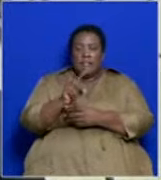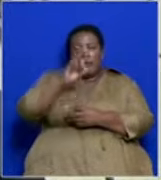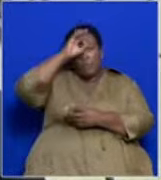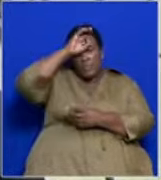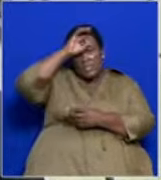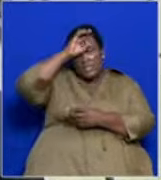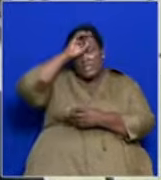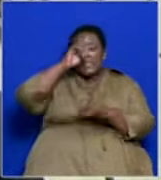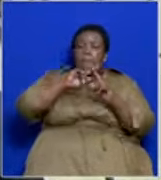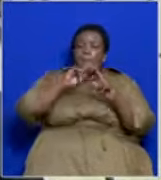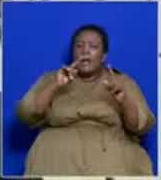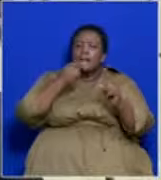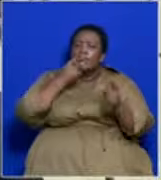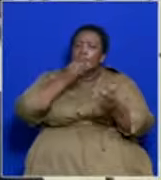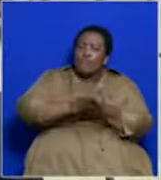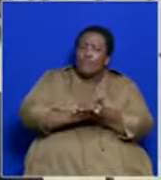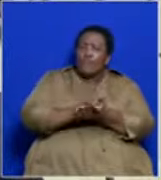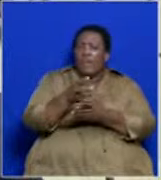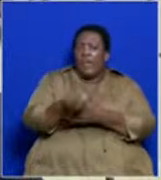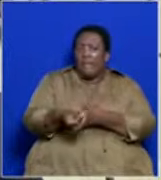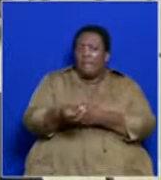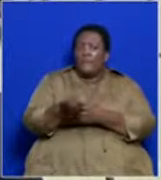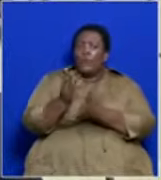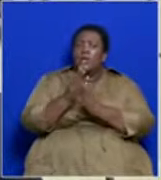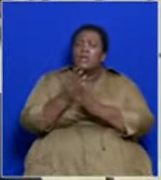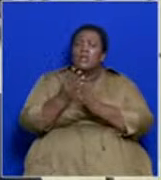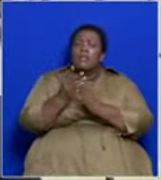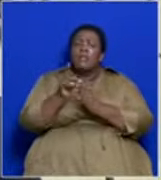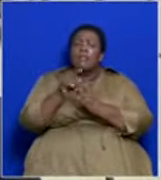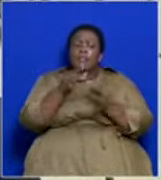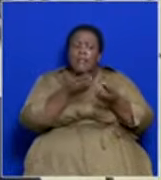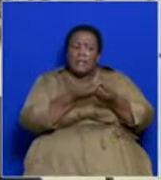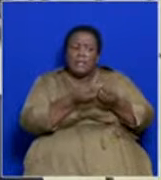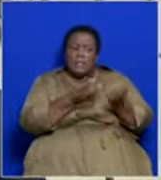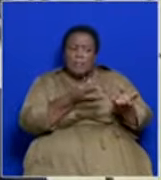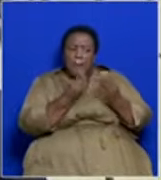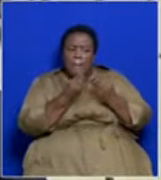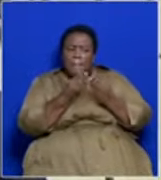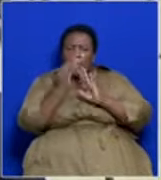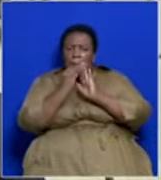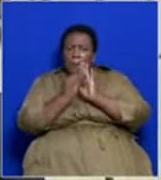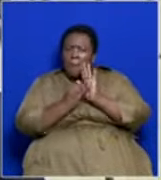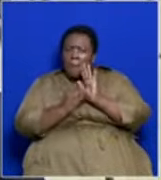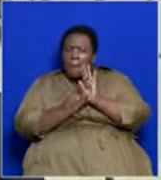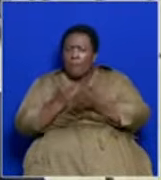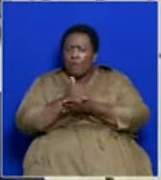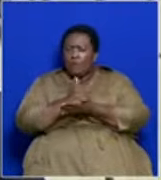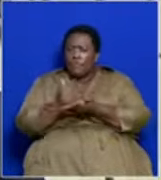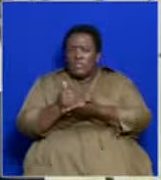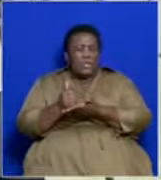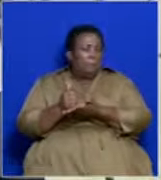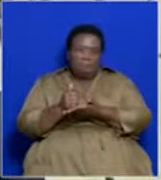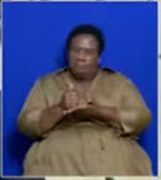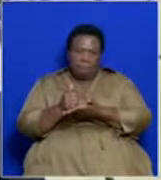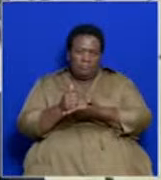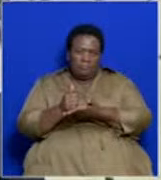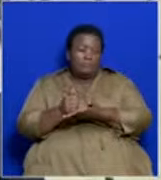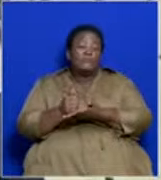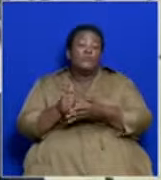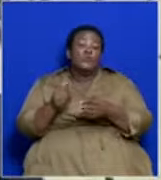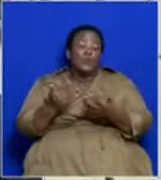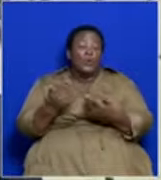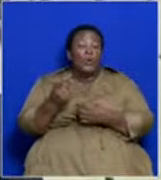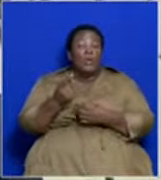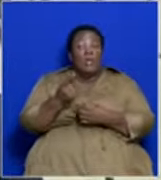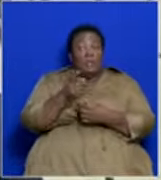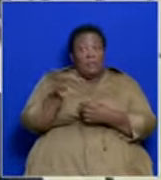any articles from the operation on the SAP-13 register. Indeed, they could not, as there is